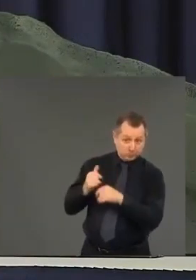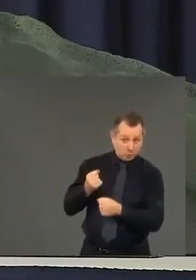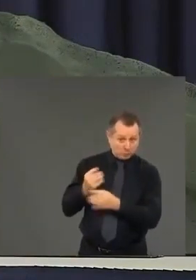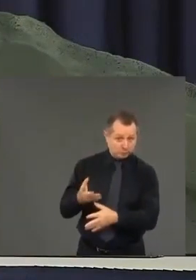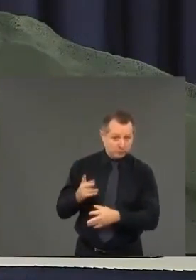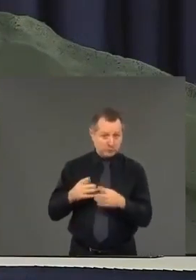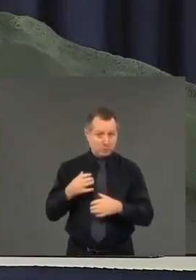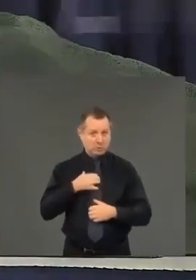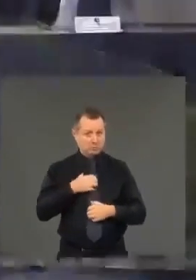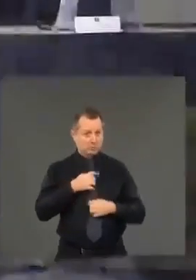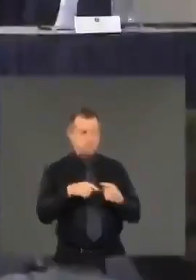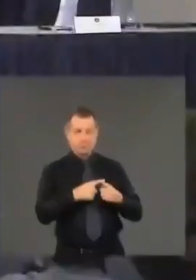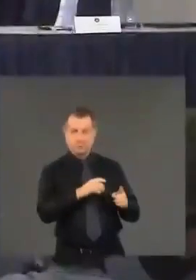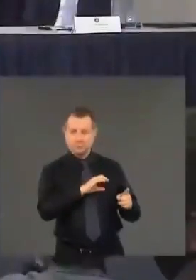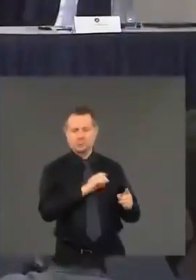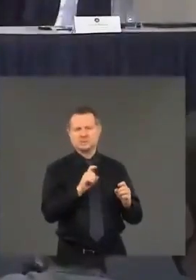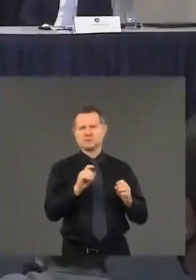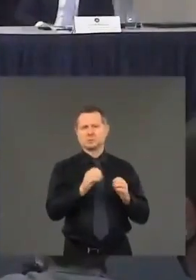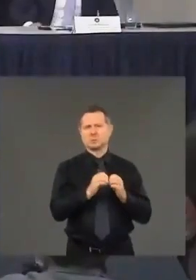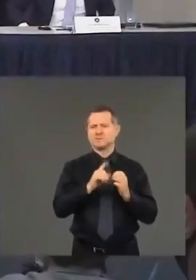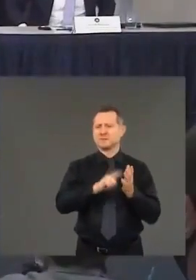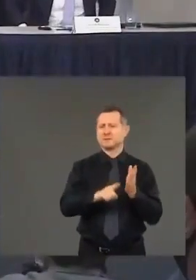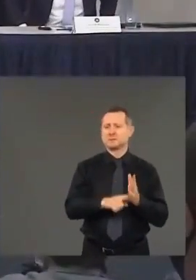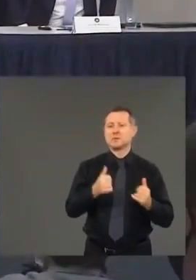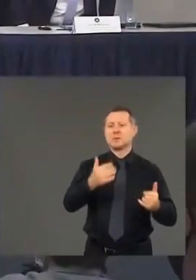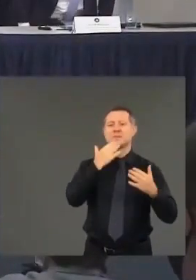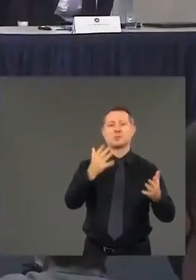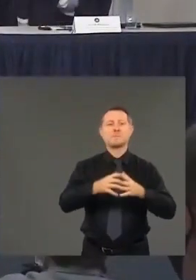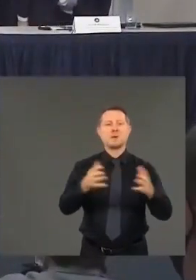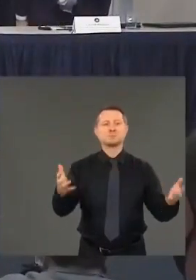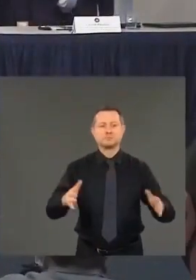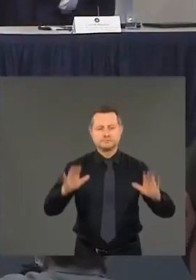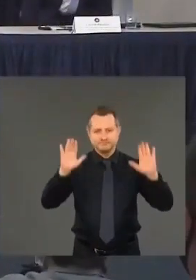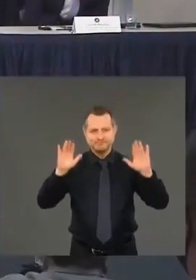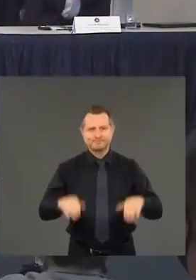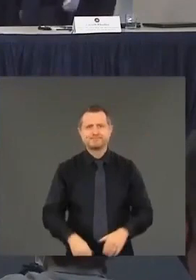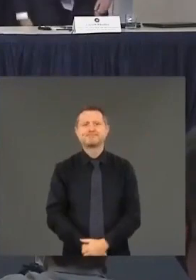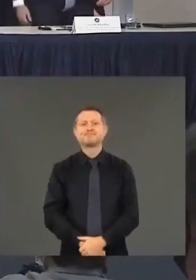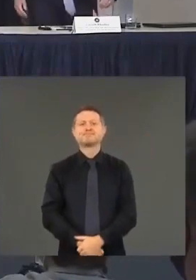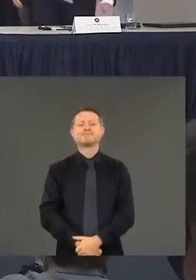out. Okay, guys, thank you very much.